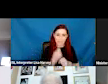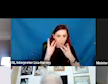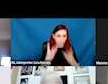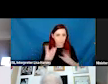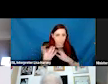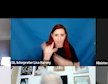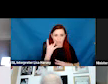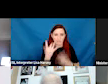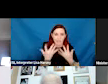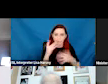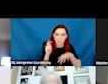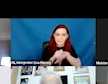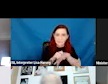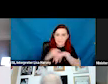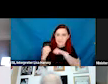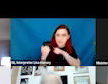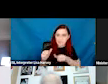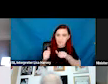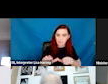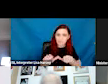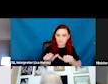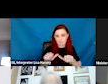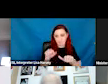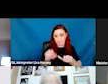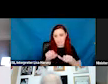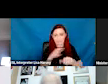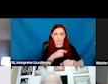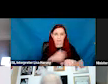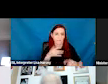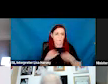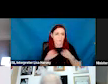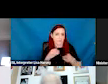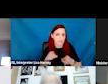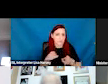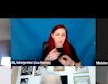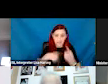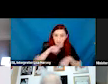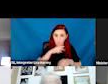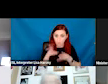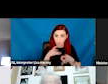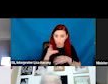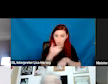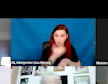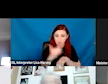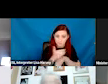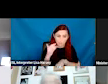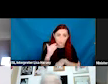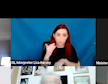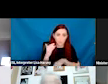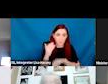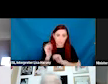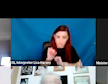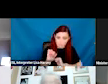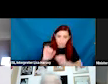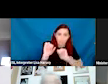how best to implement this in practice. And this work will continue as we push